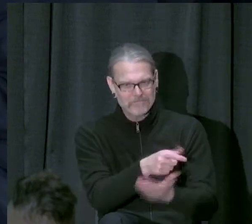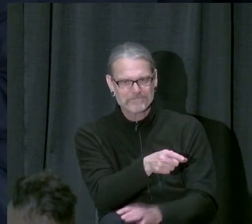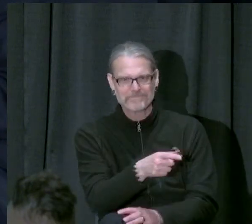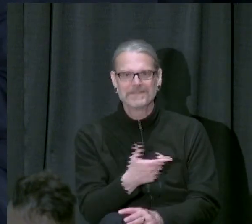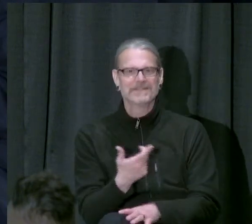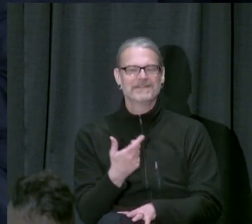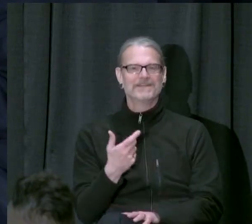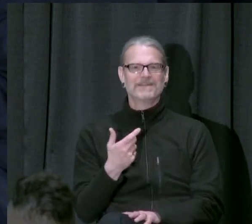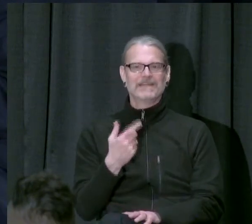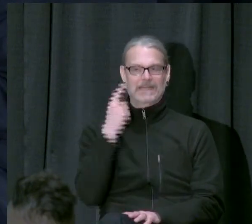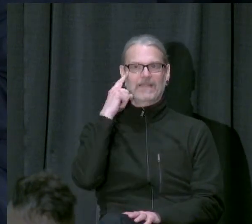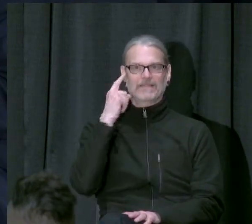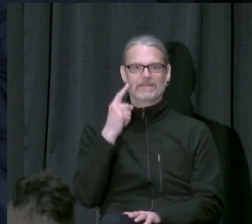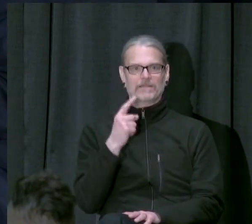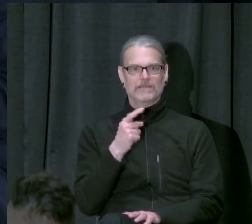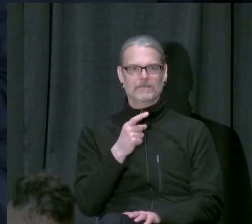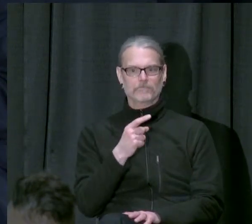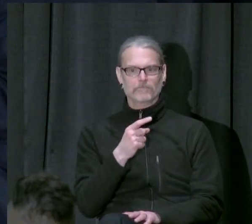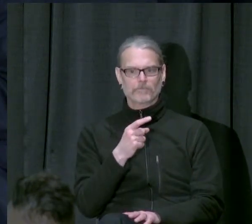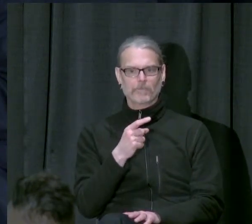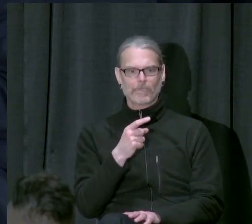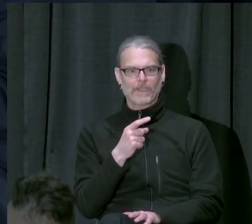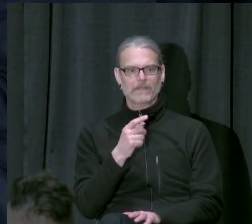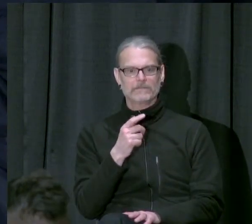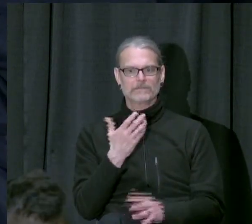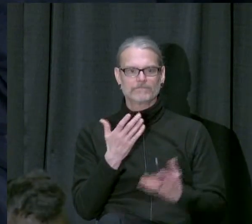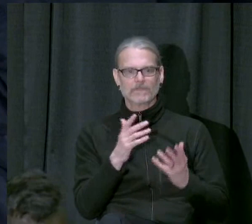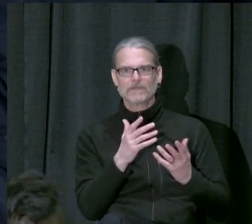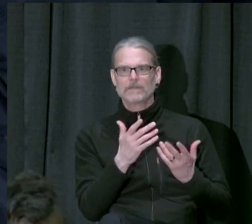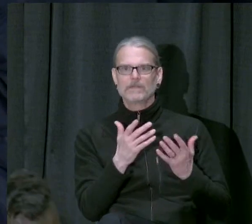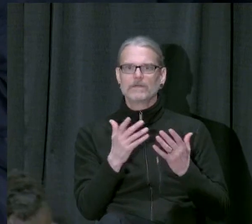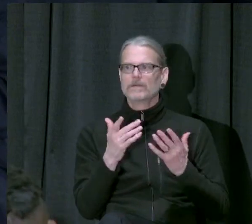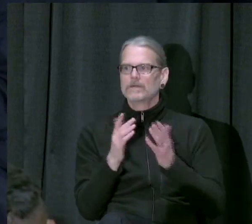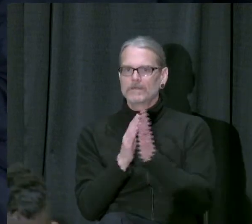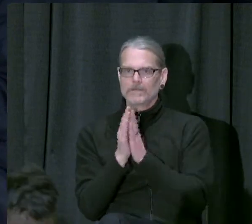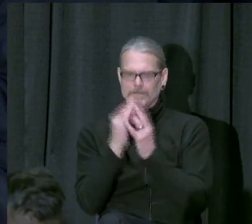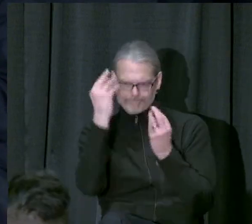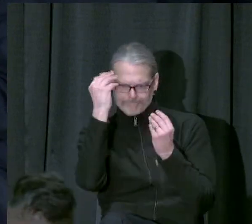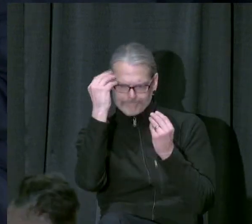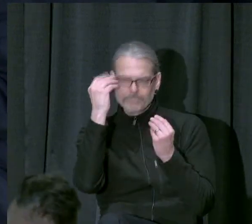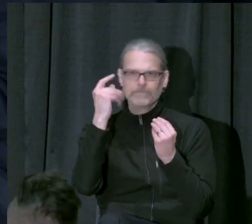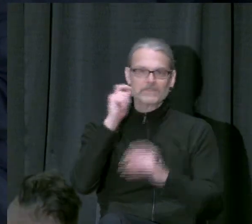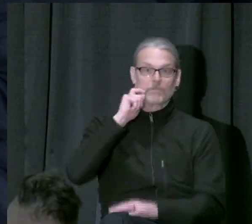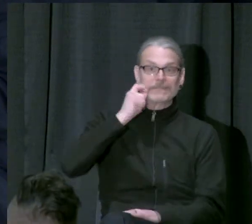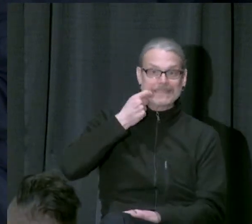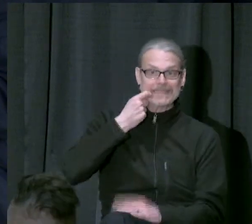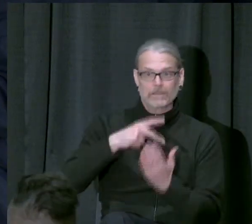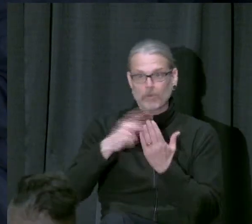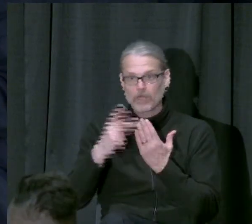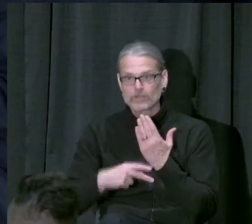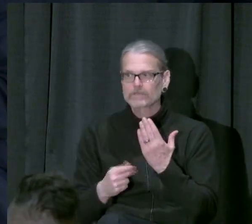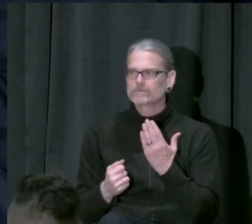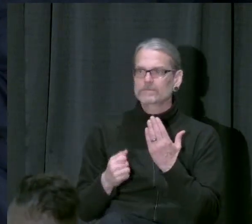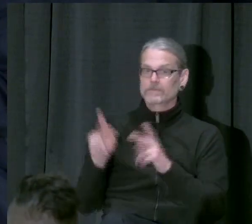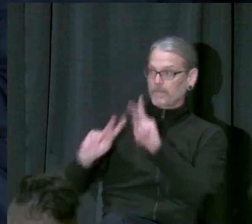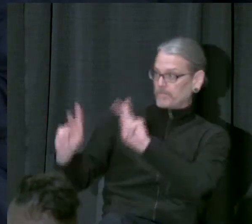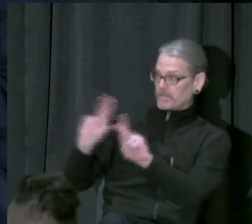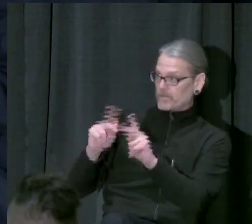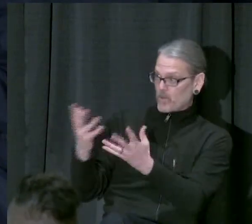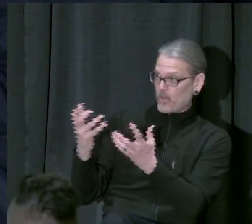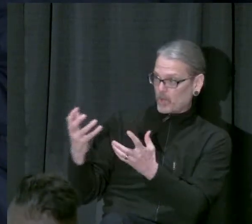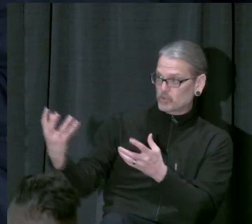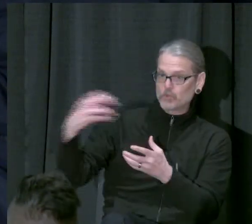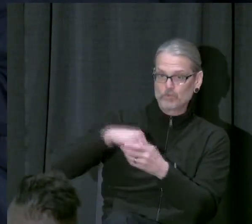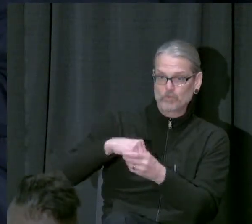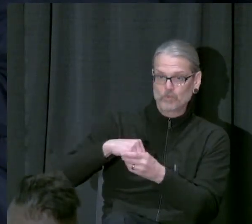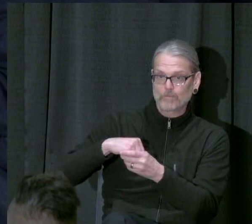think it's finding some neat projects, finding some people who really want to participate with us. And I think